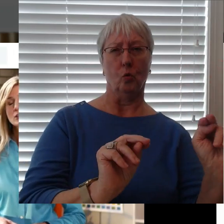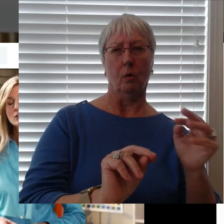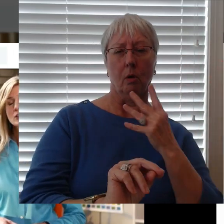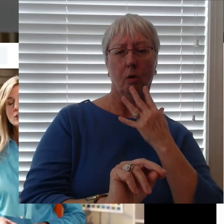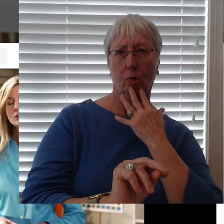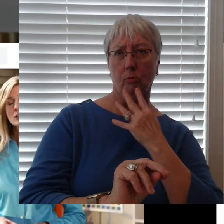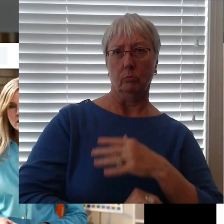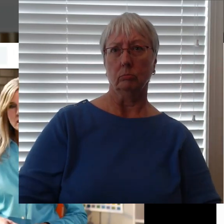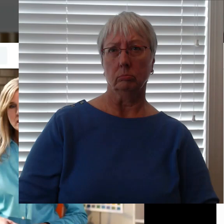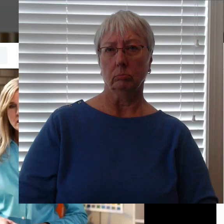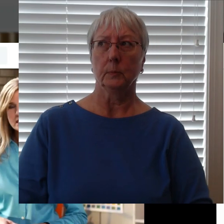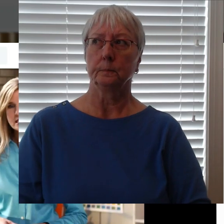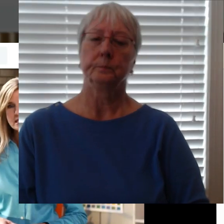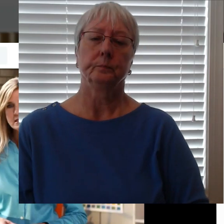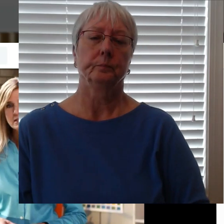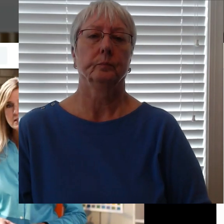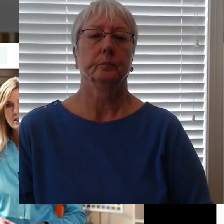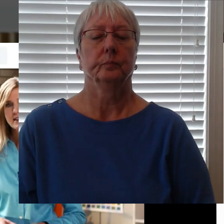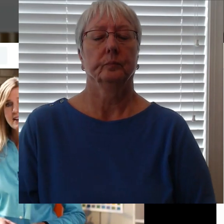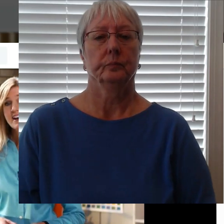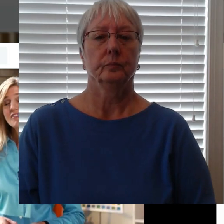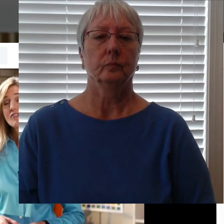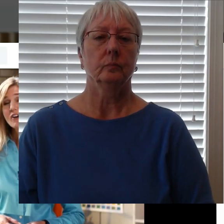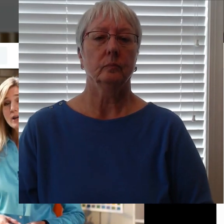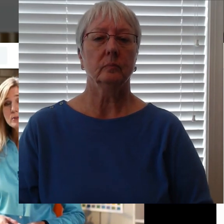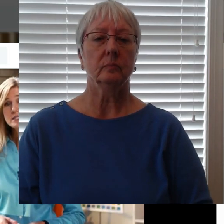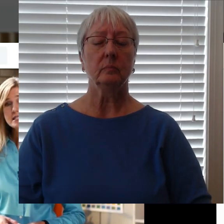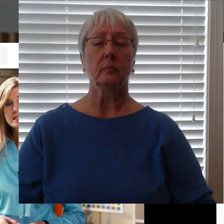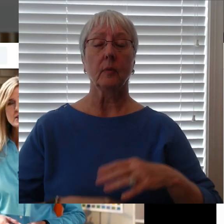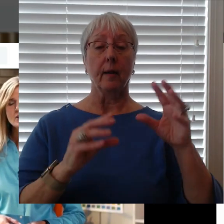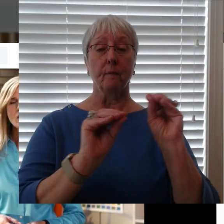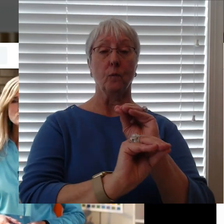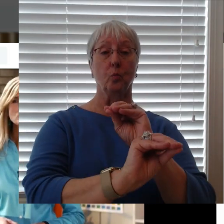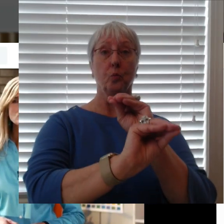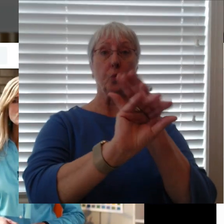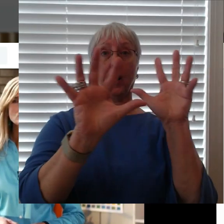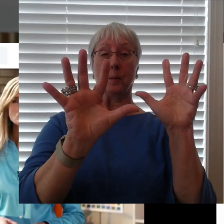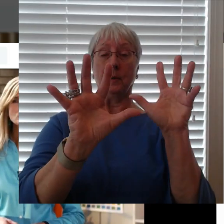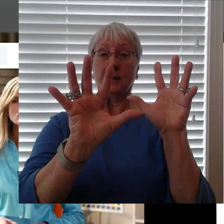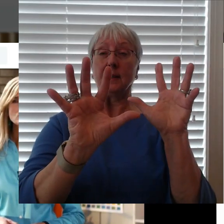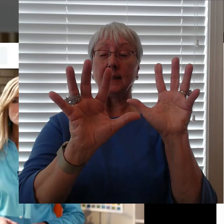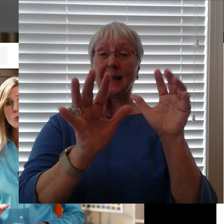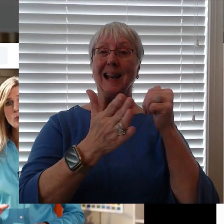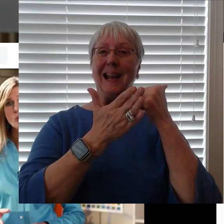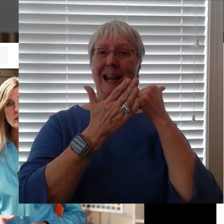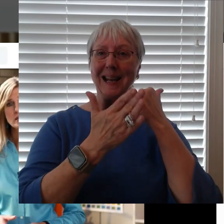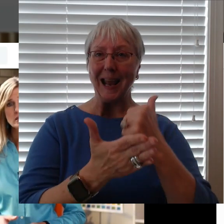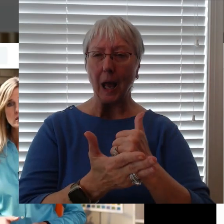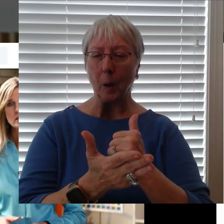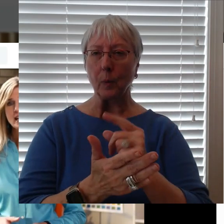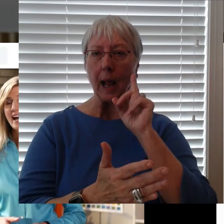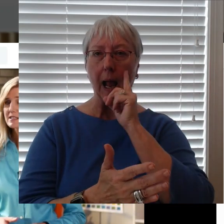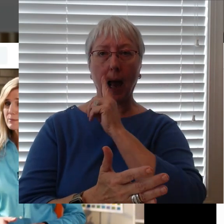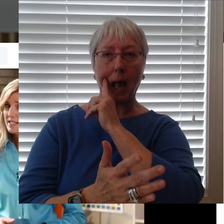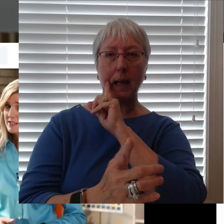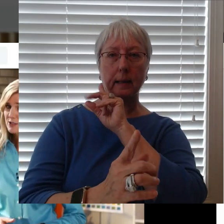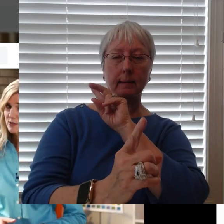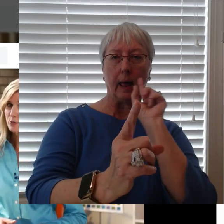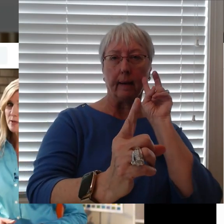of a piece. Vibrancy can also provide a focal point, act